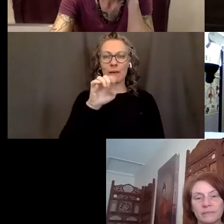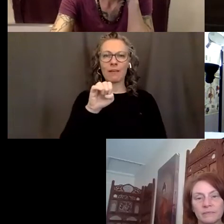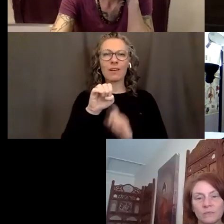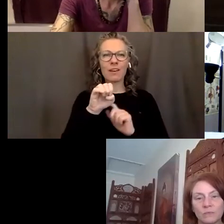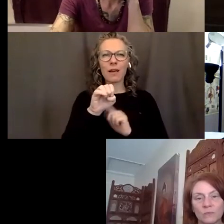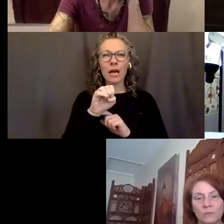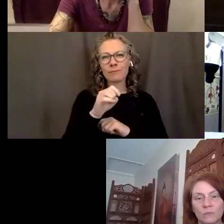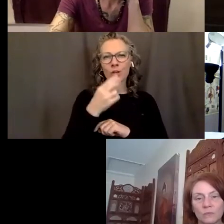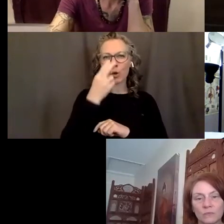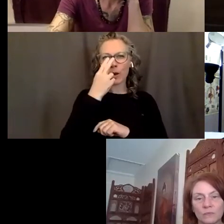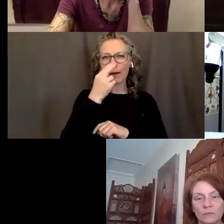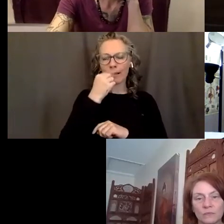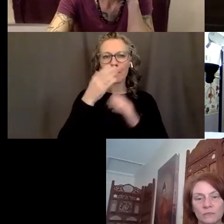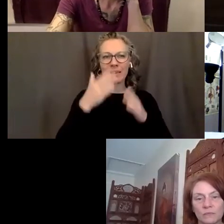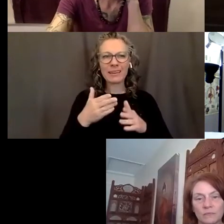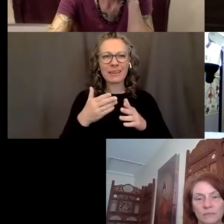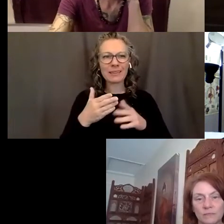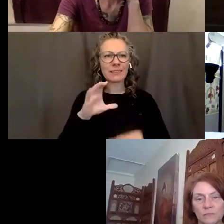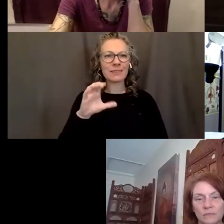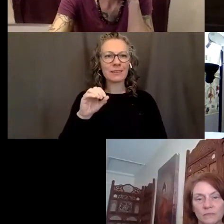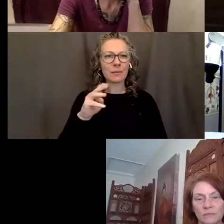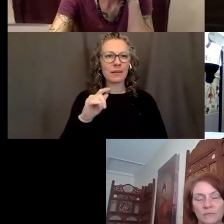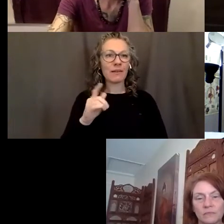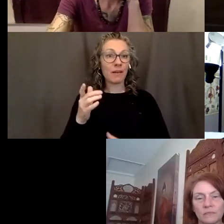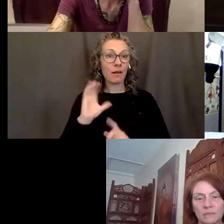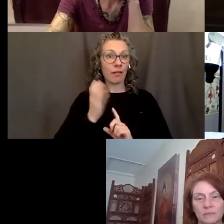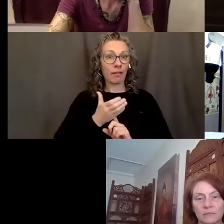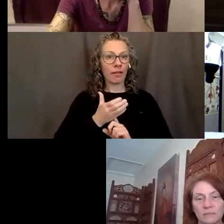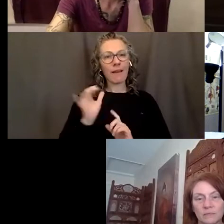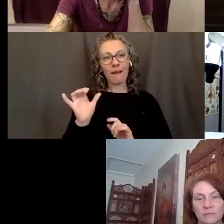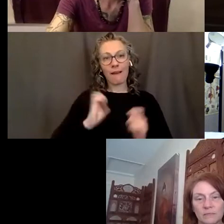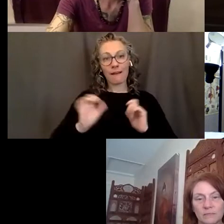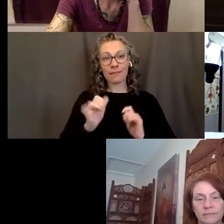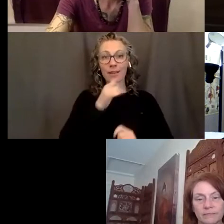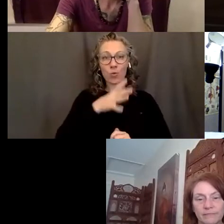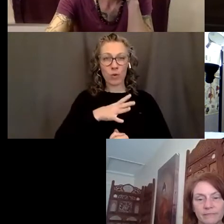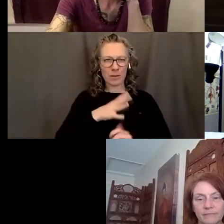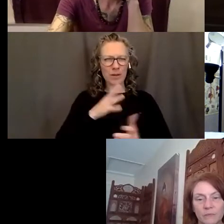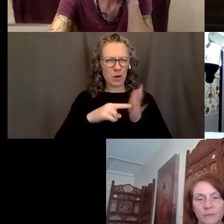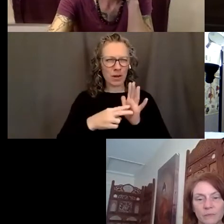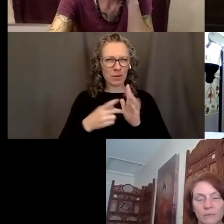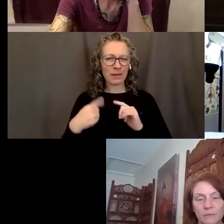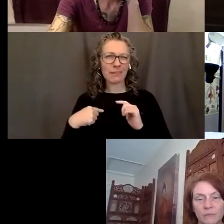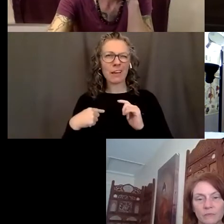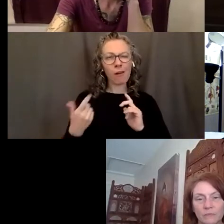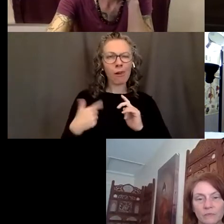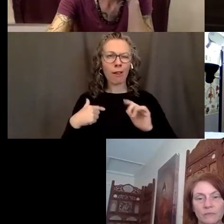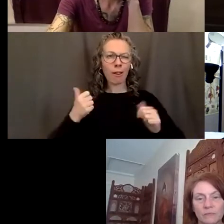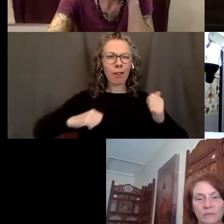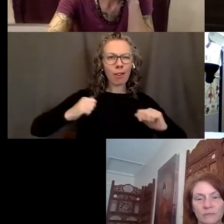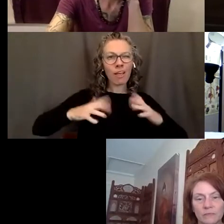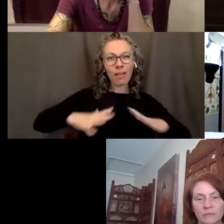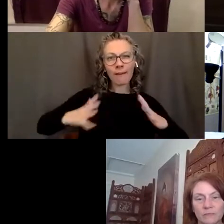comedians acted like women. Do you guys know what I'm talking about? That's their shtick. They wear